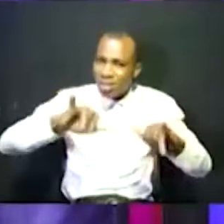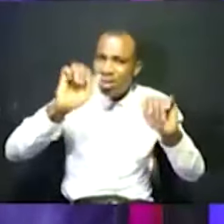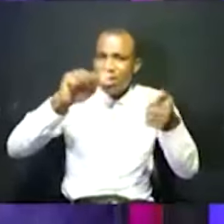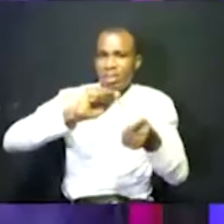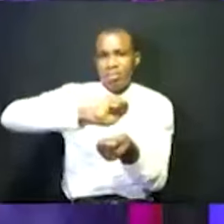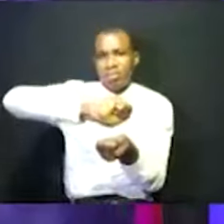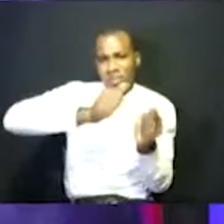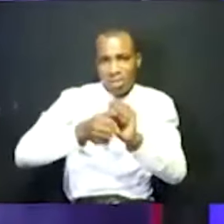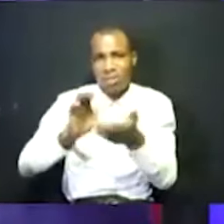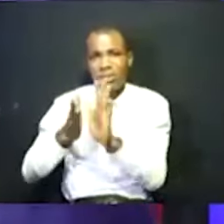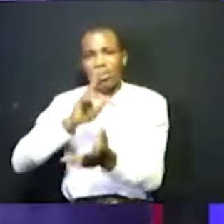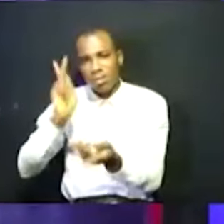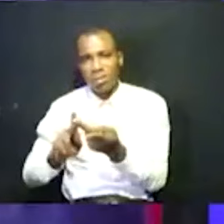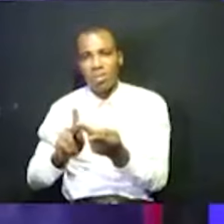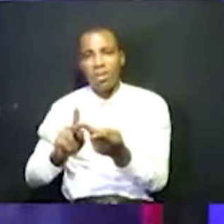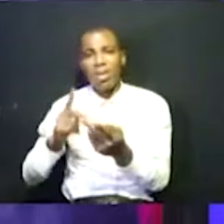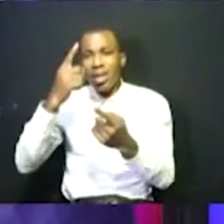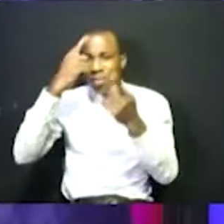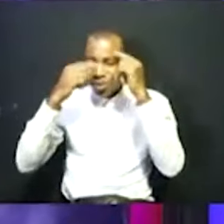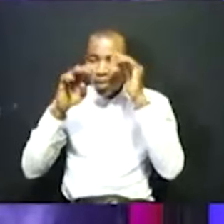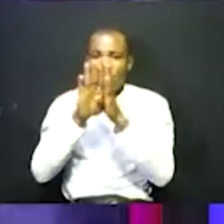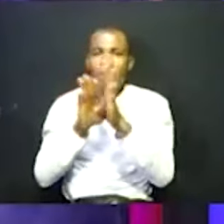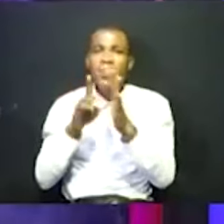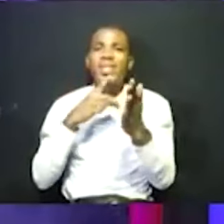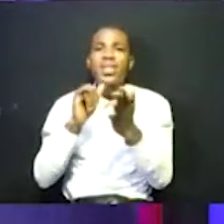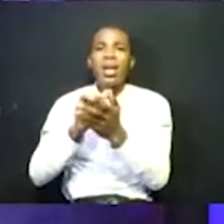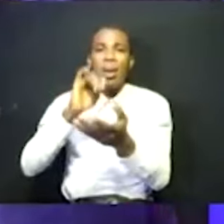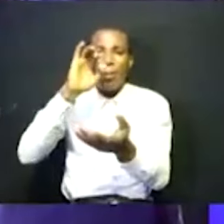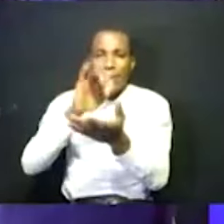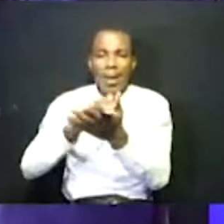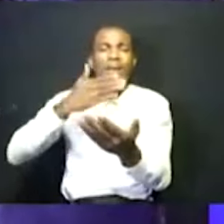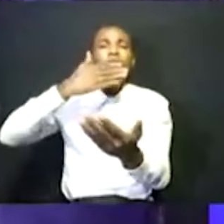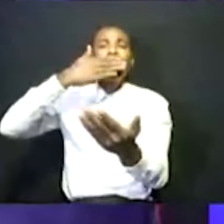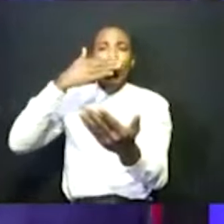good. Put that as your focus and work towards it.